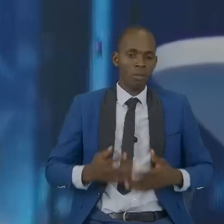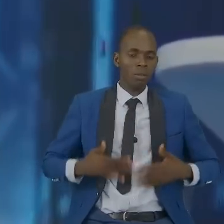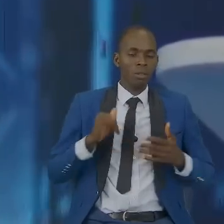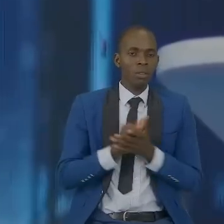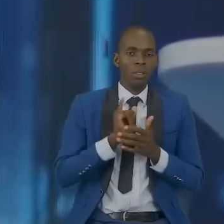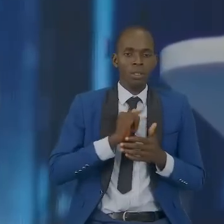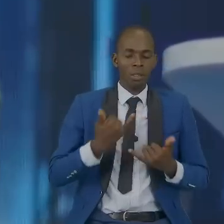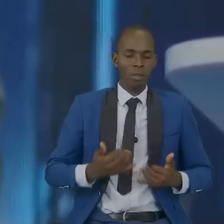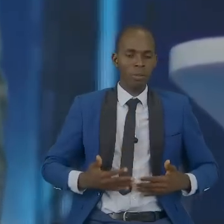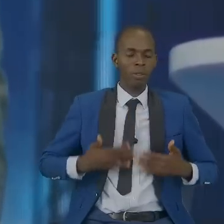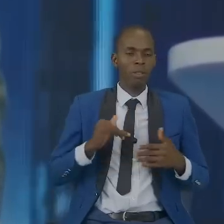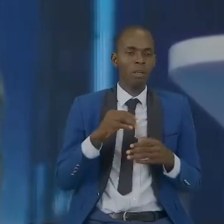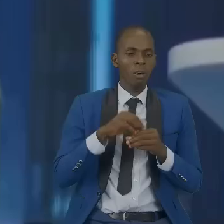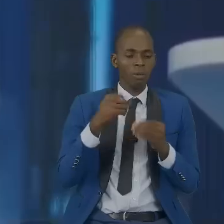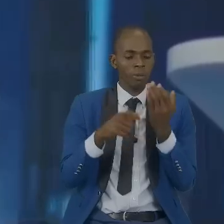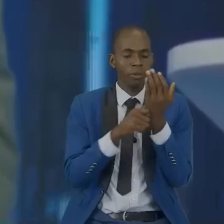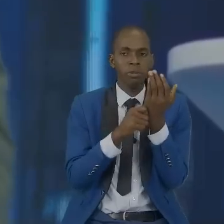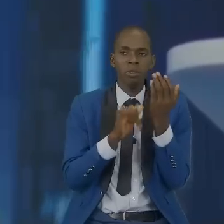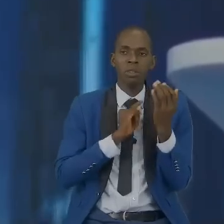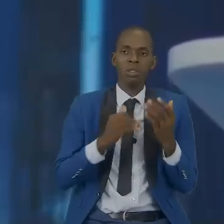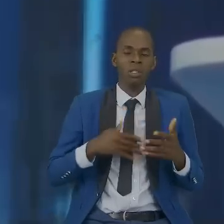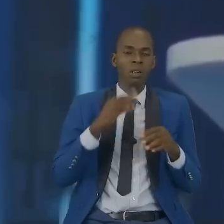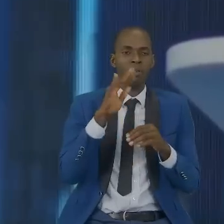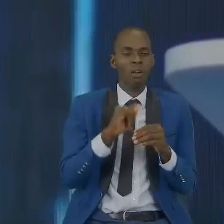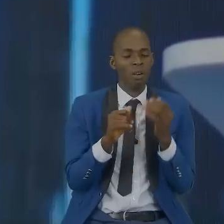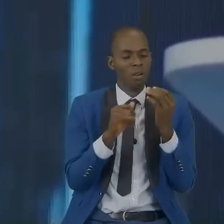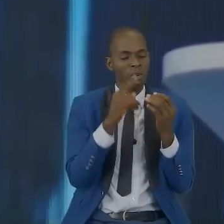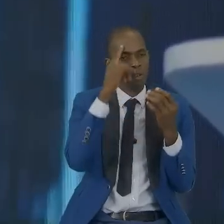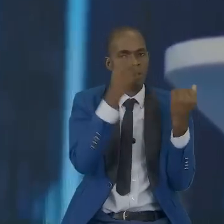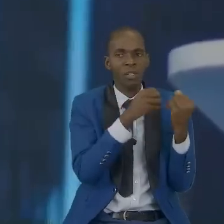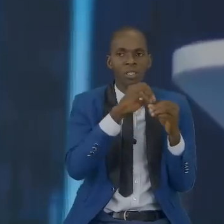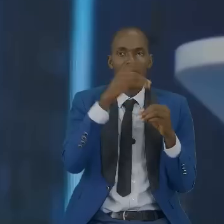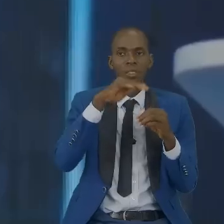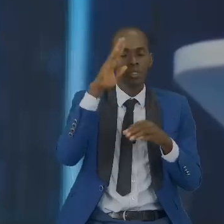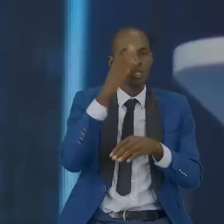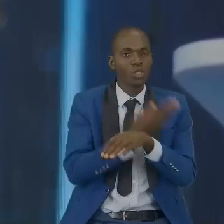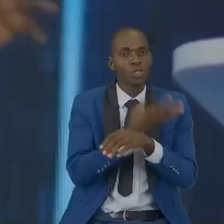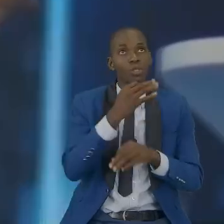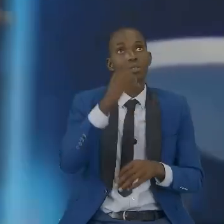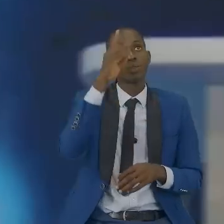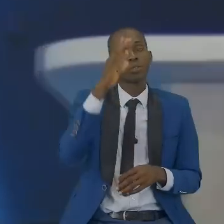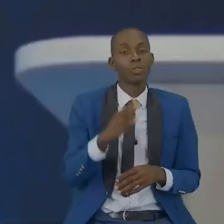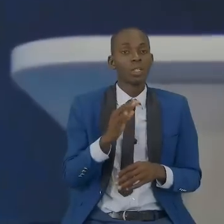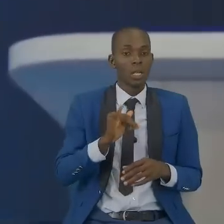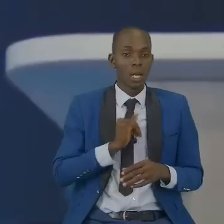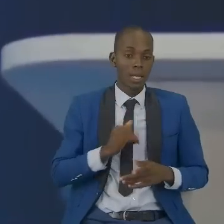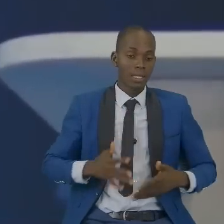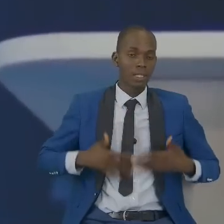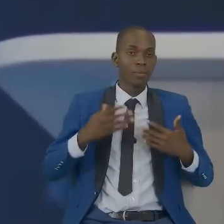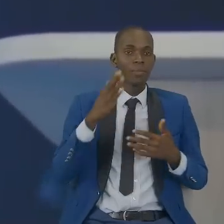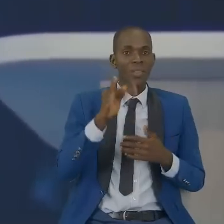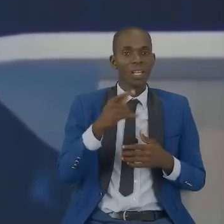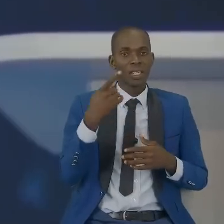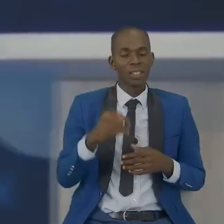flesh, I live by the faith of the Son of God. Sonship faith, sonship faith. I live by the Son